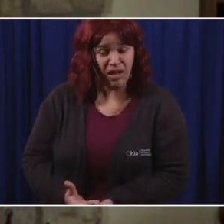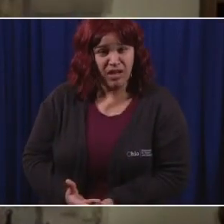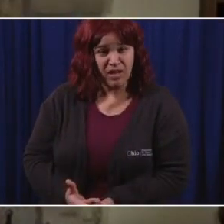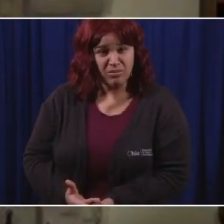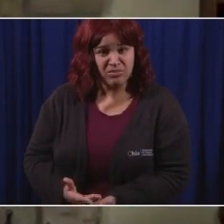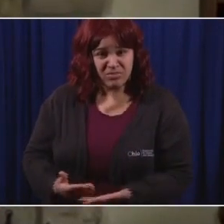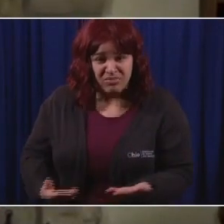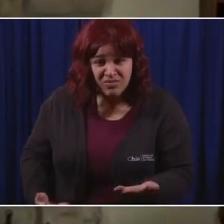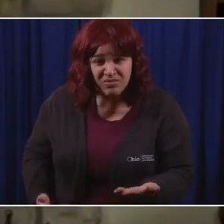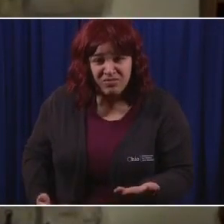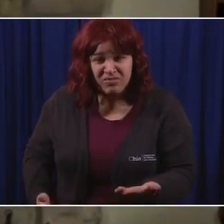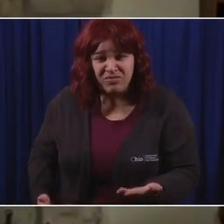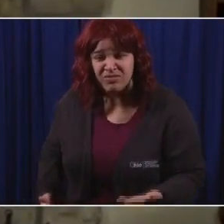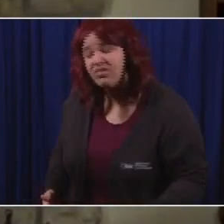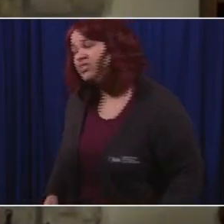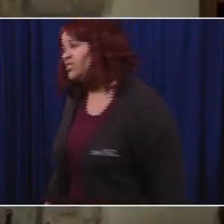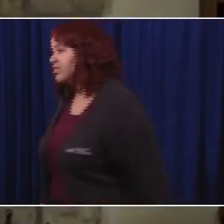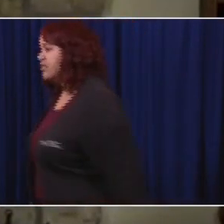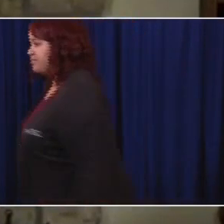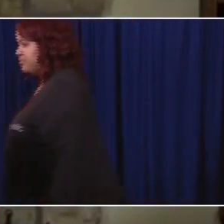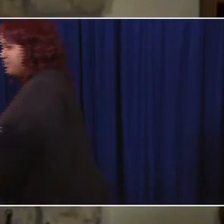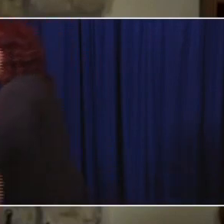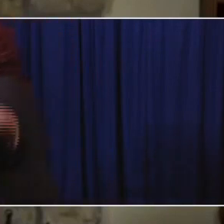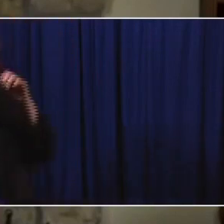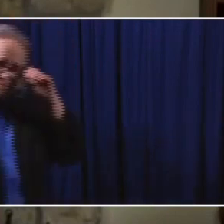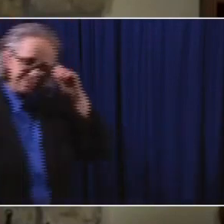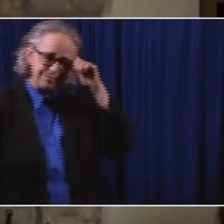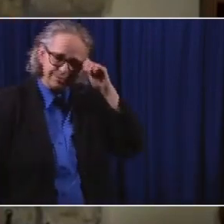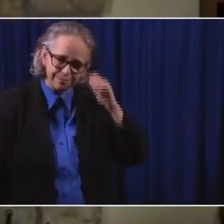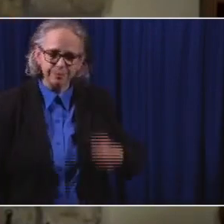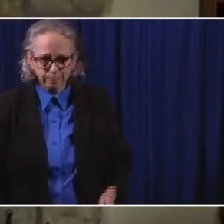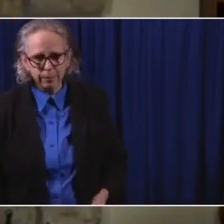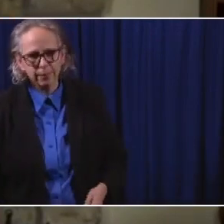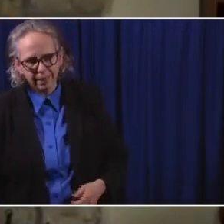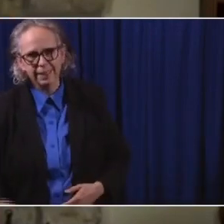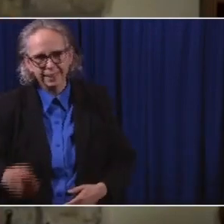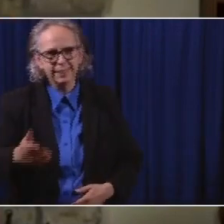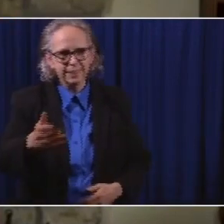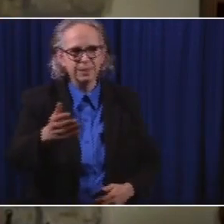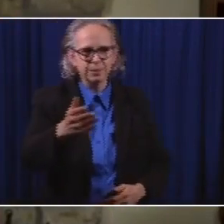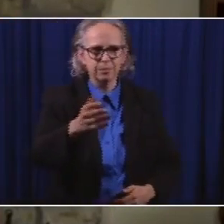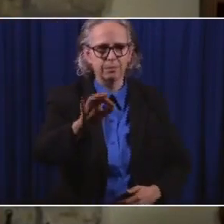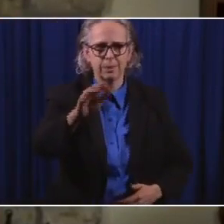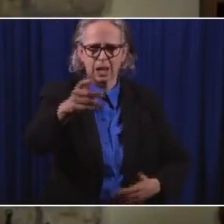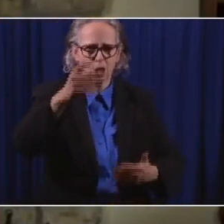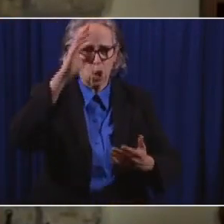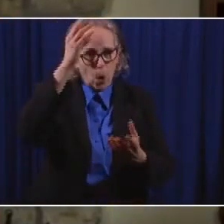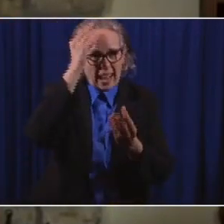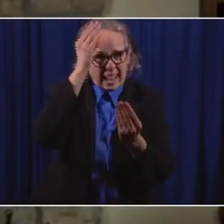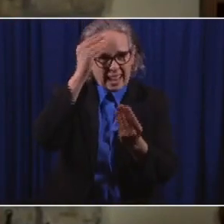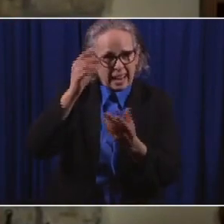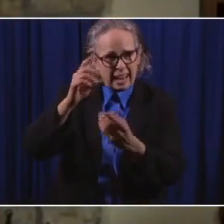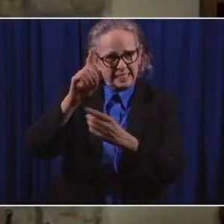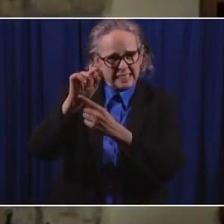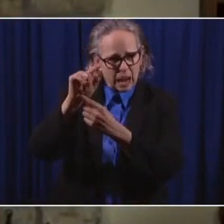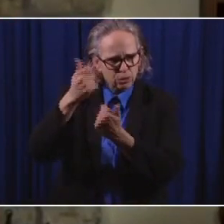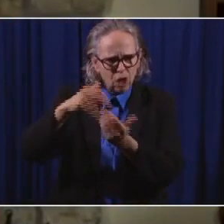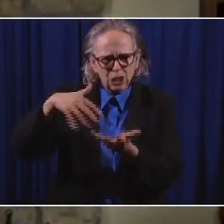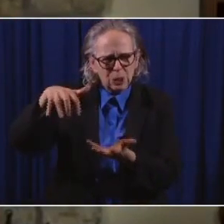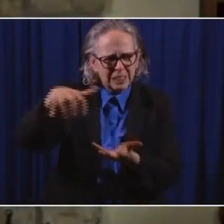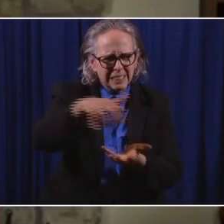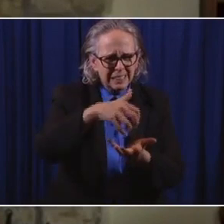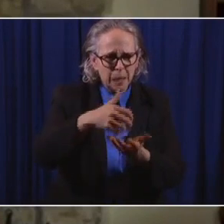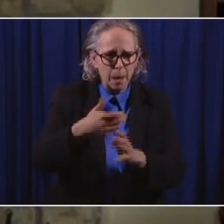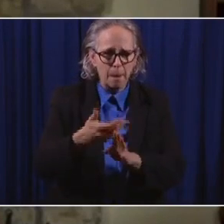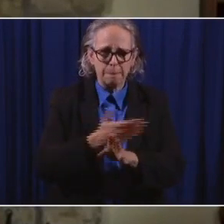Yeah, I mean, we're trying to get better data. The old system was not designed. The system is not